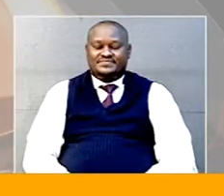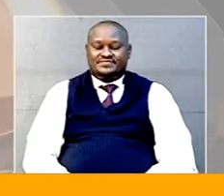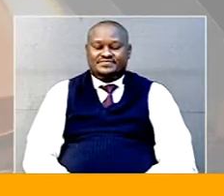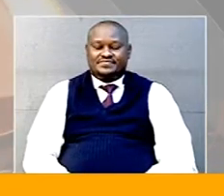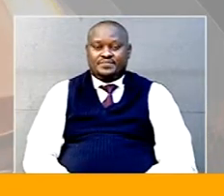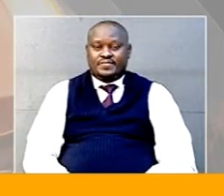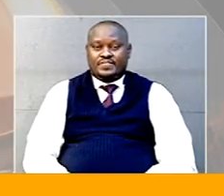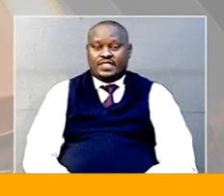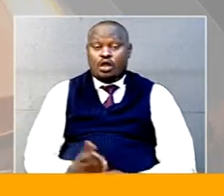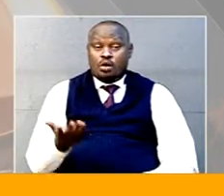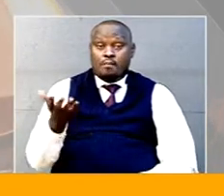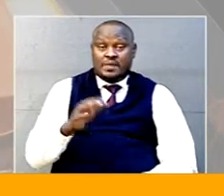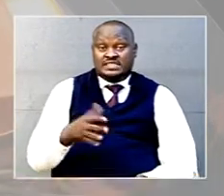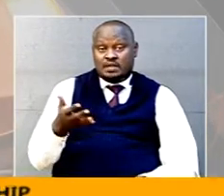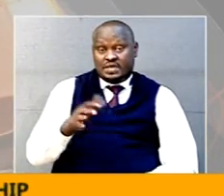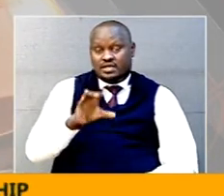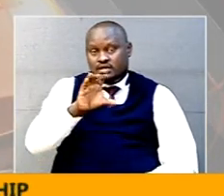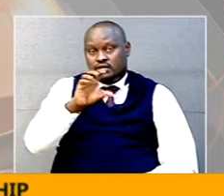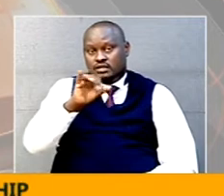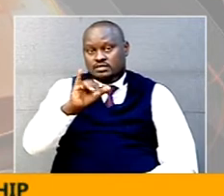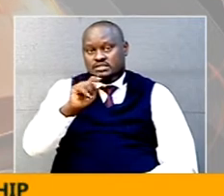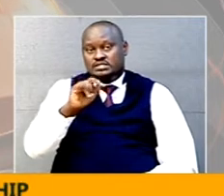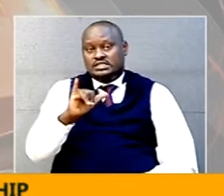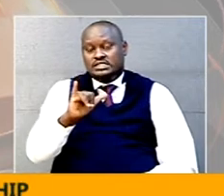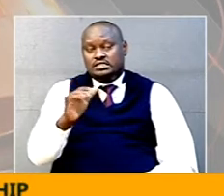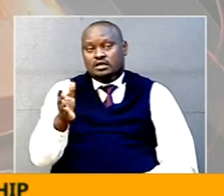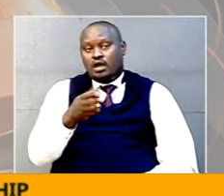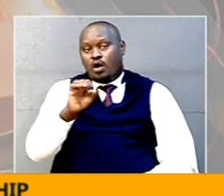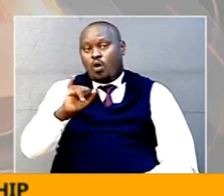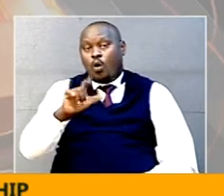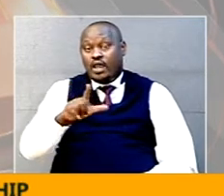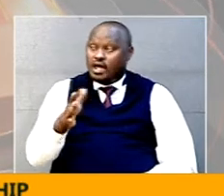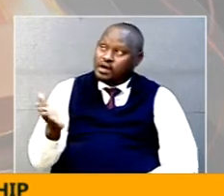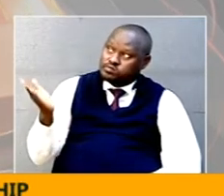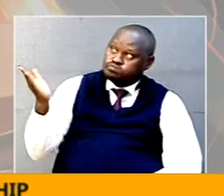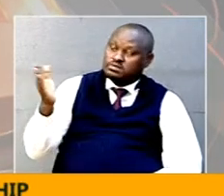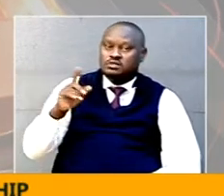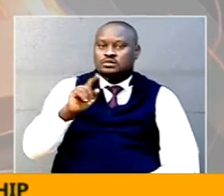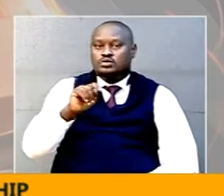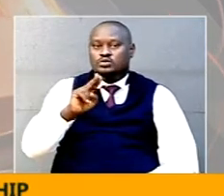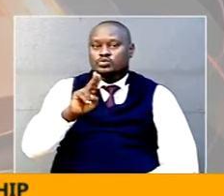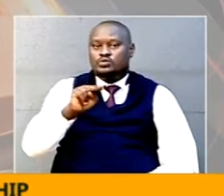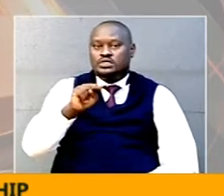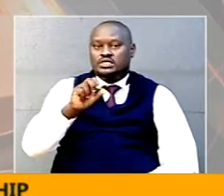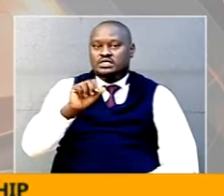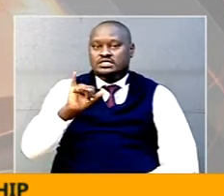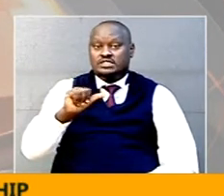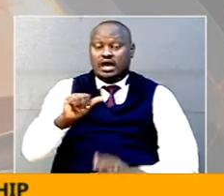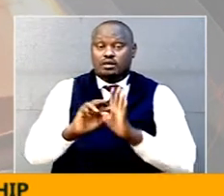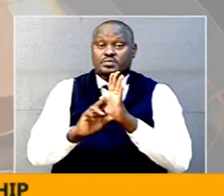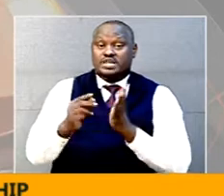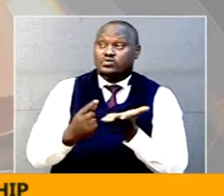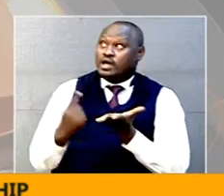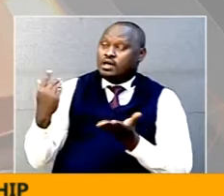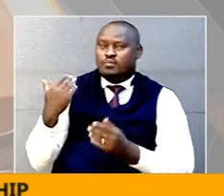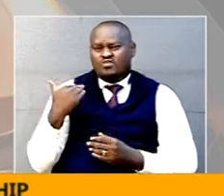Meanwhile, City Oilers Basketball Club is in Tunisia to represent Uganda, having retained the